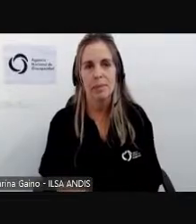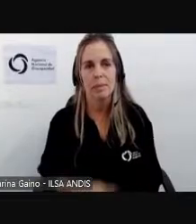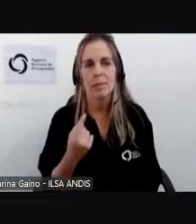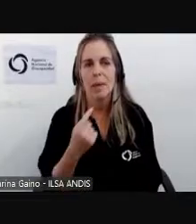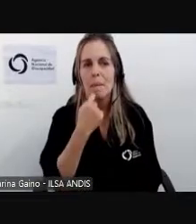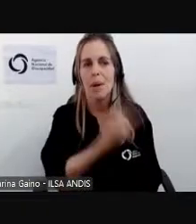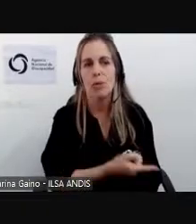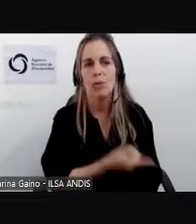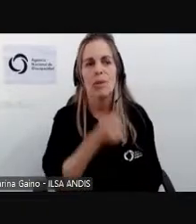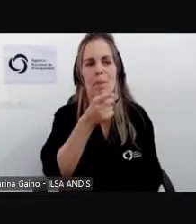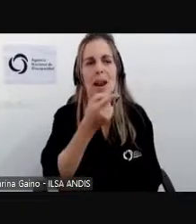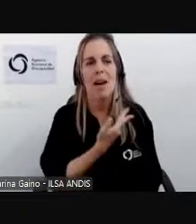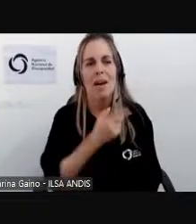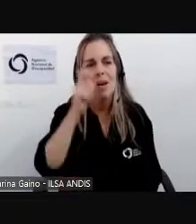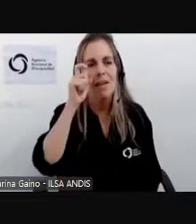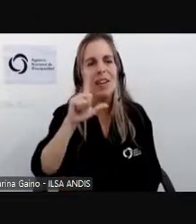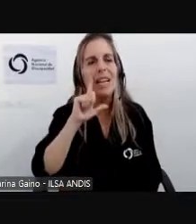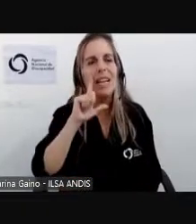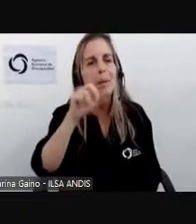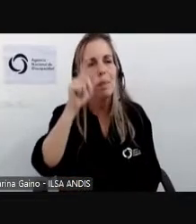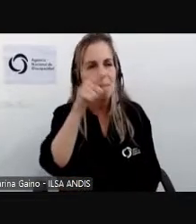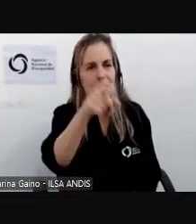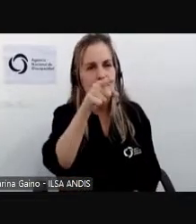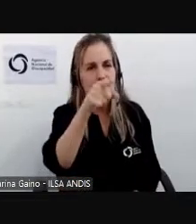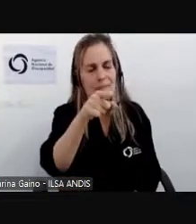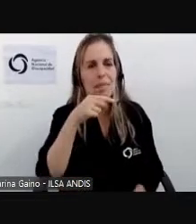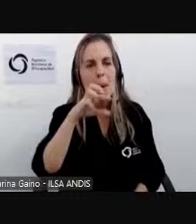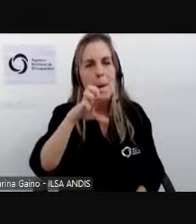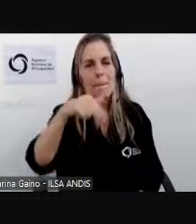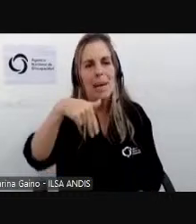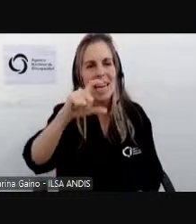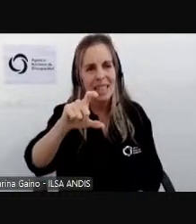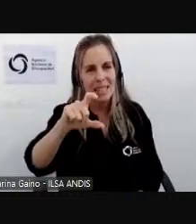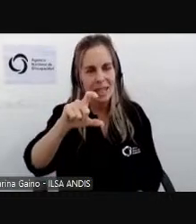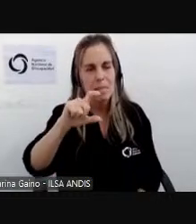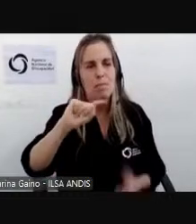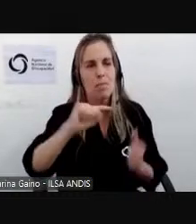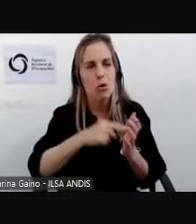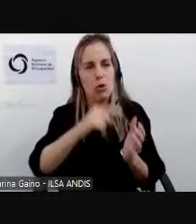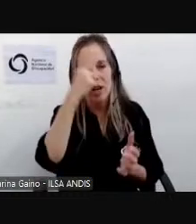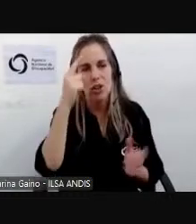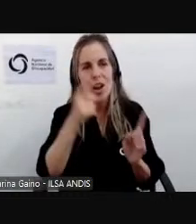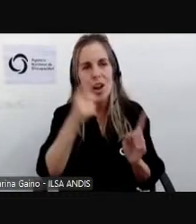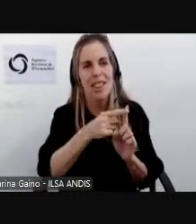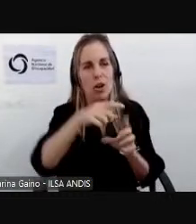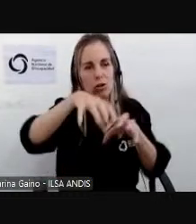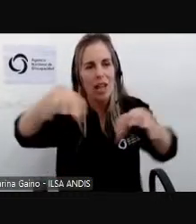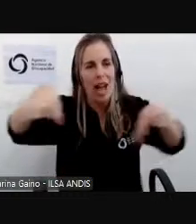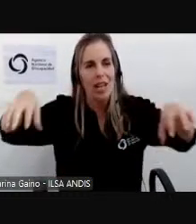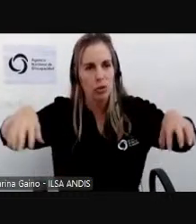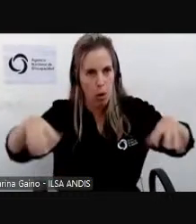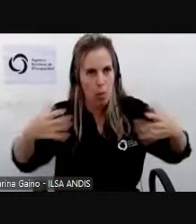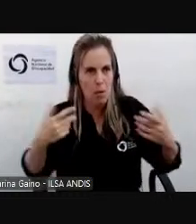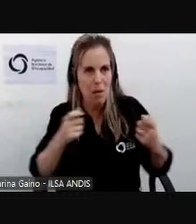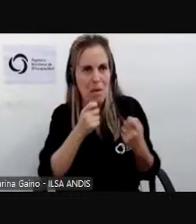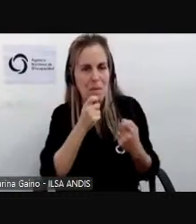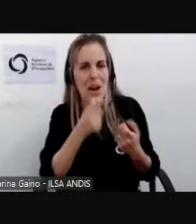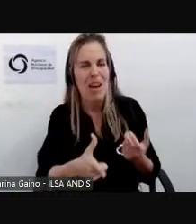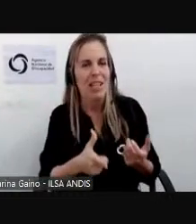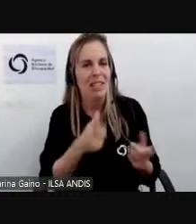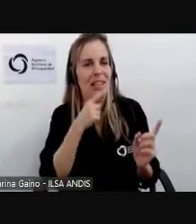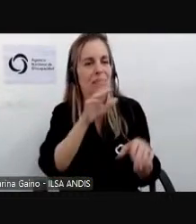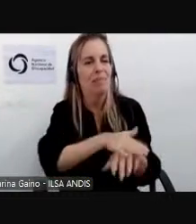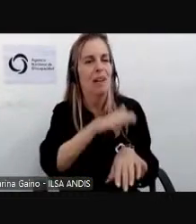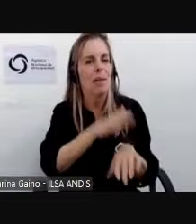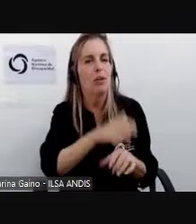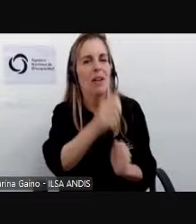have another question here for Felipe. So, how can national focal points